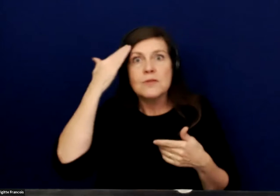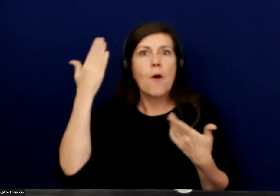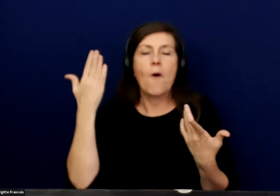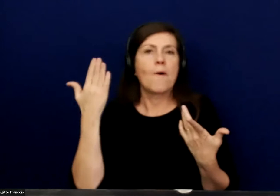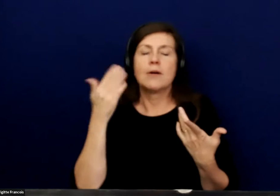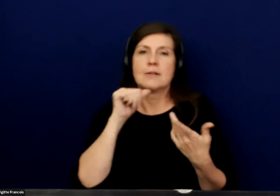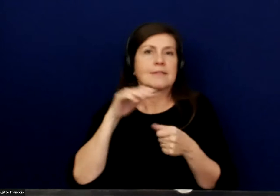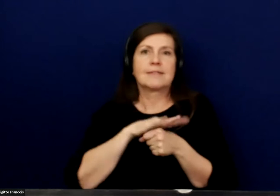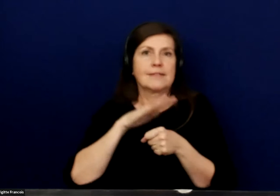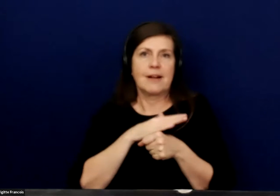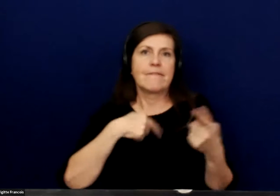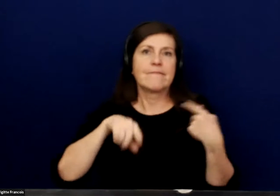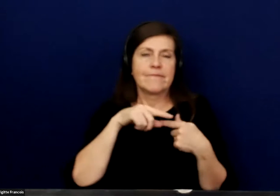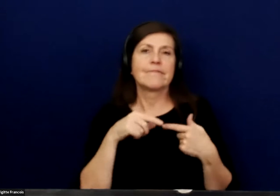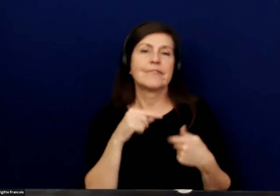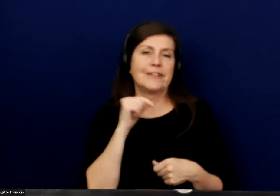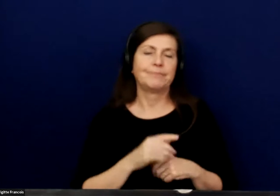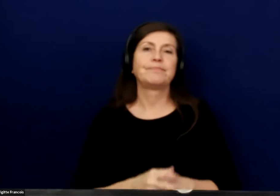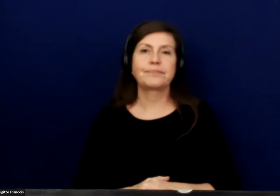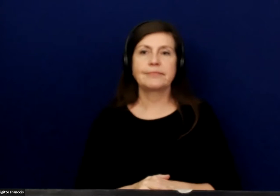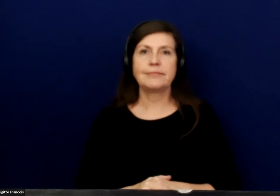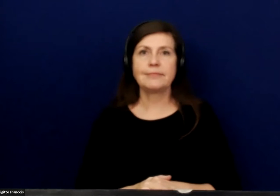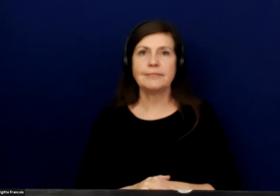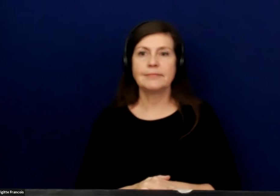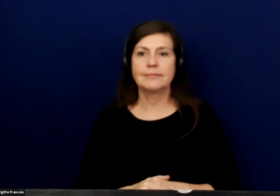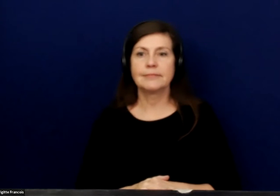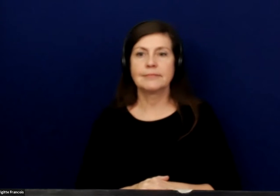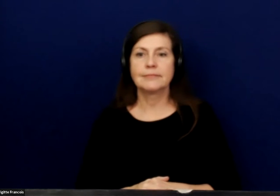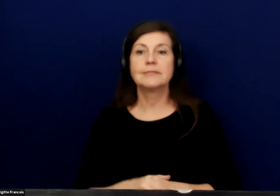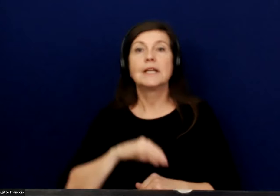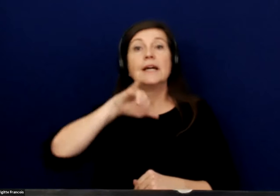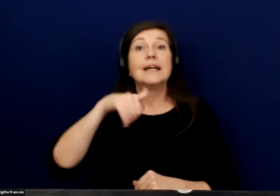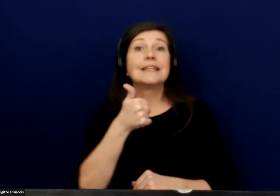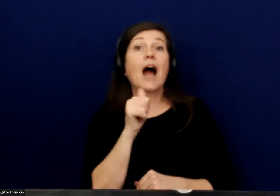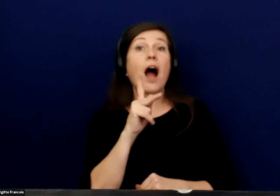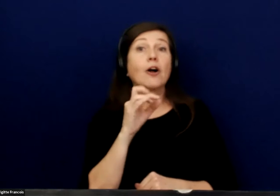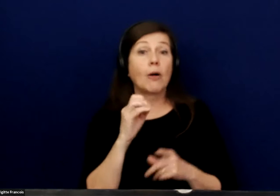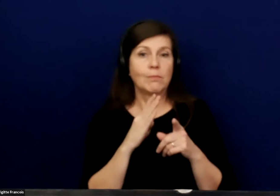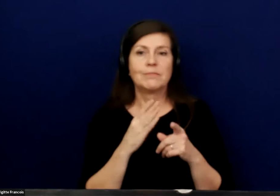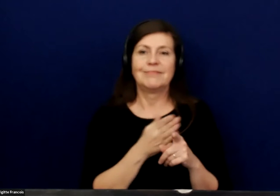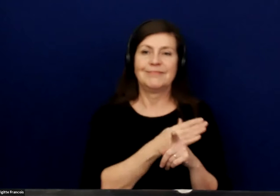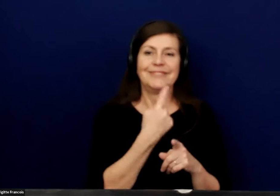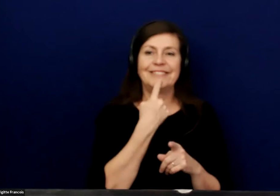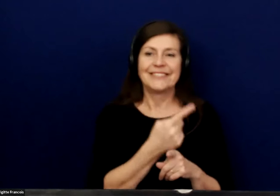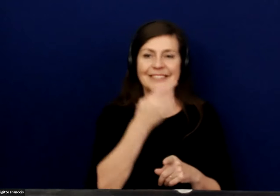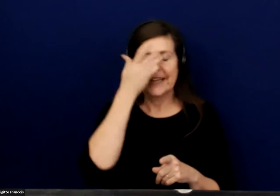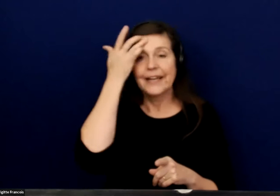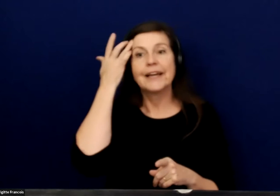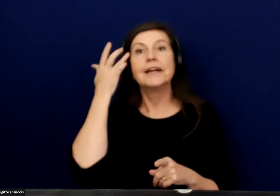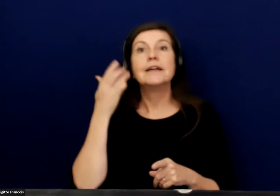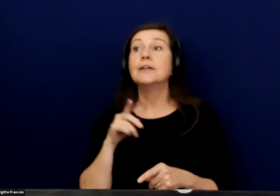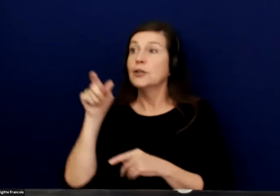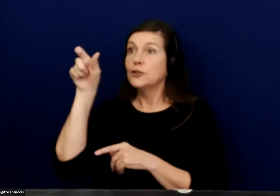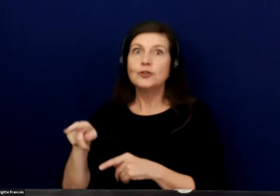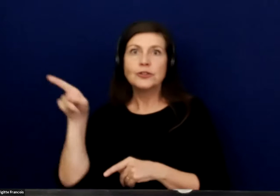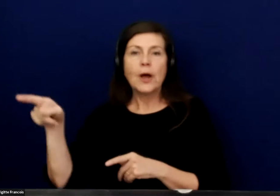bring users into projects. And as Jakob also said, bringing in the users from the start is a key, because